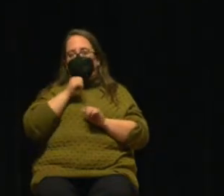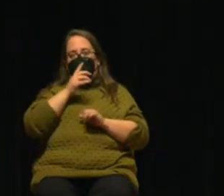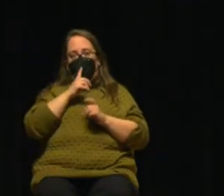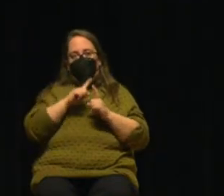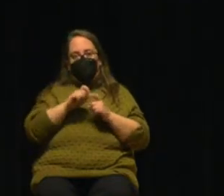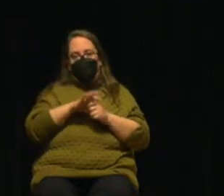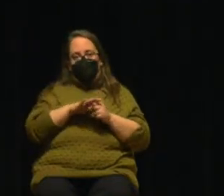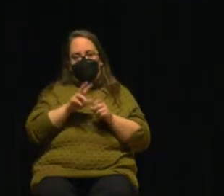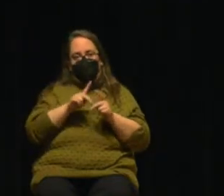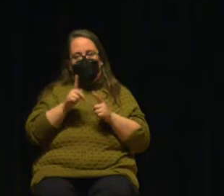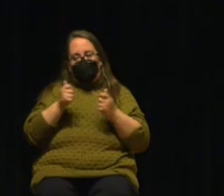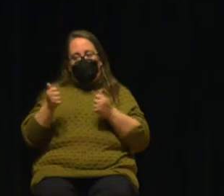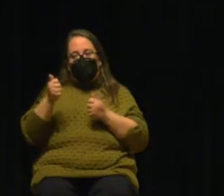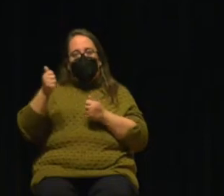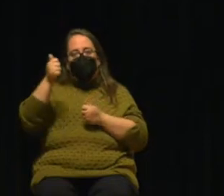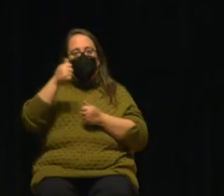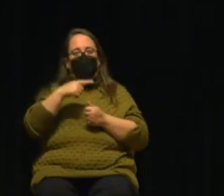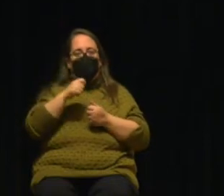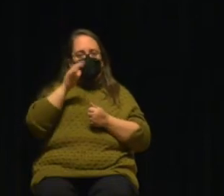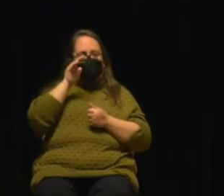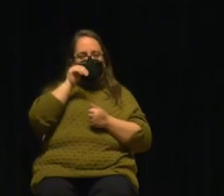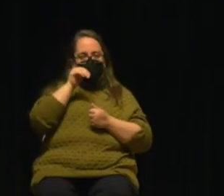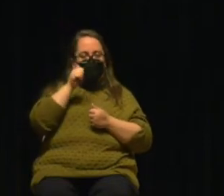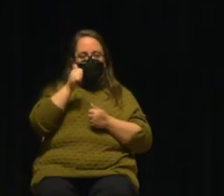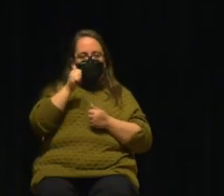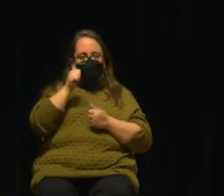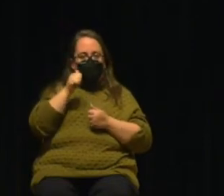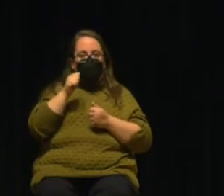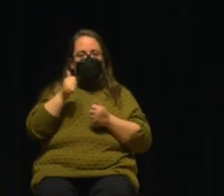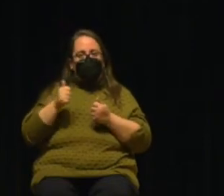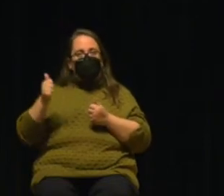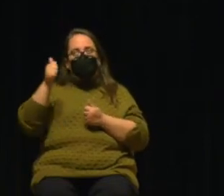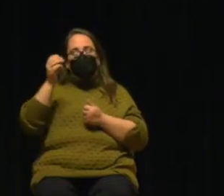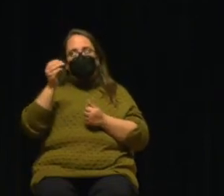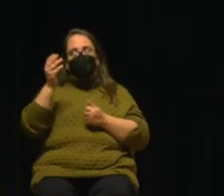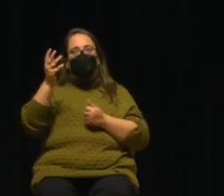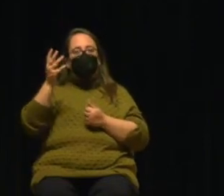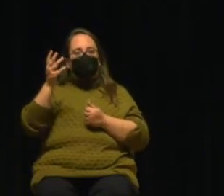essentially had stonewalled Still in this regard.